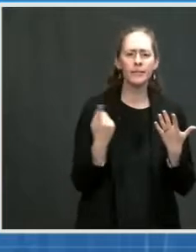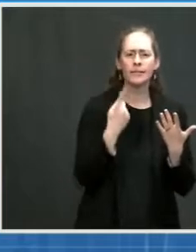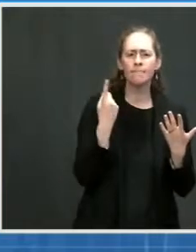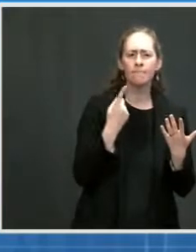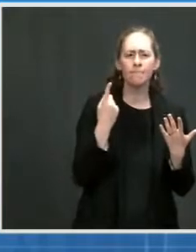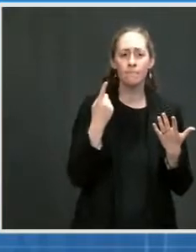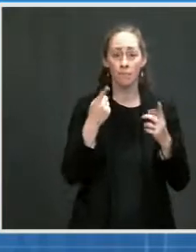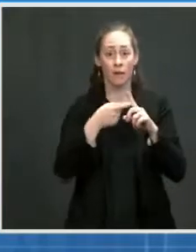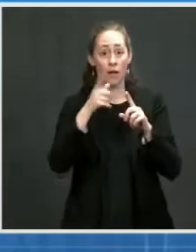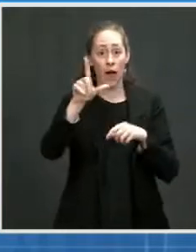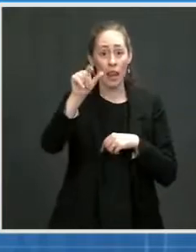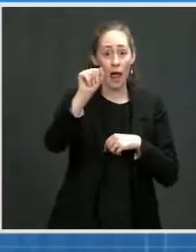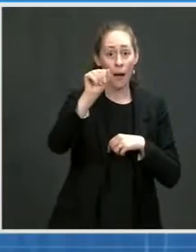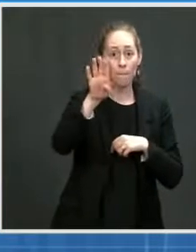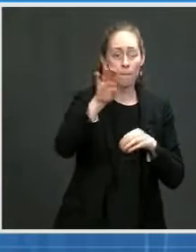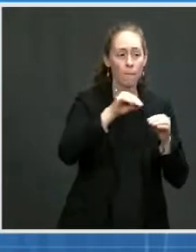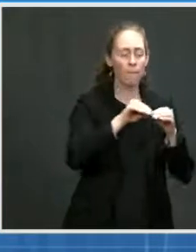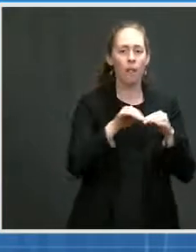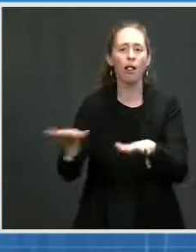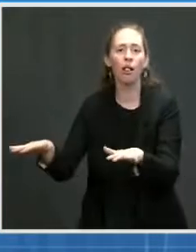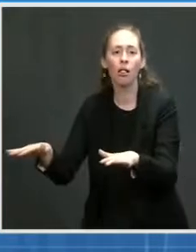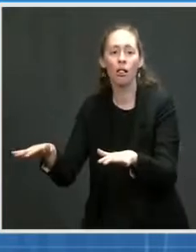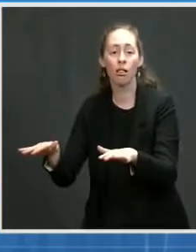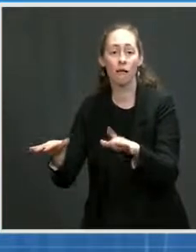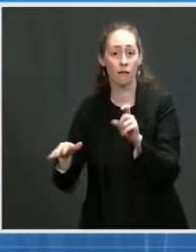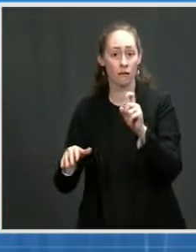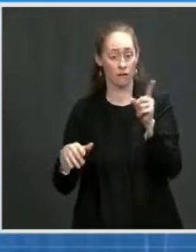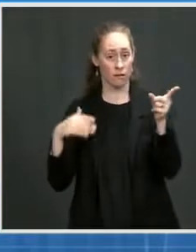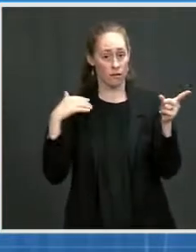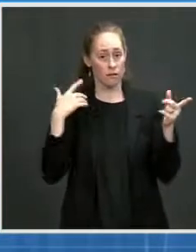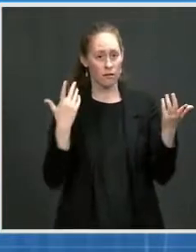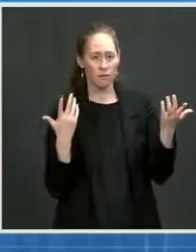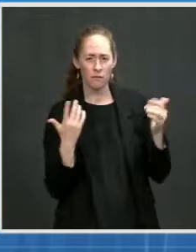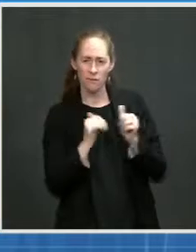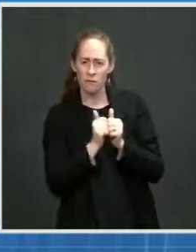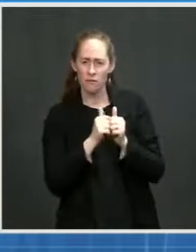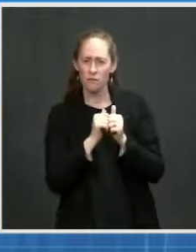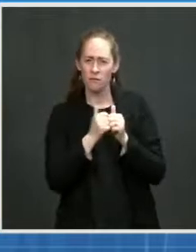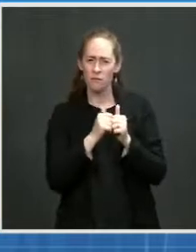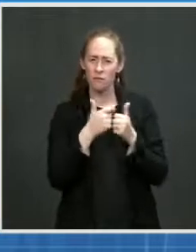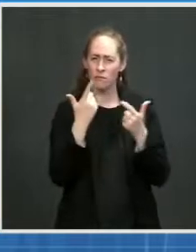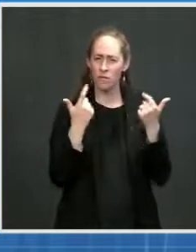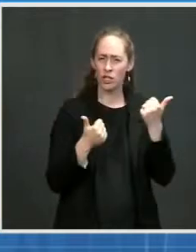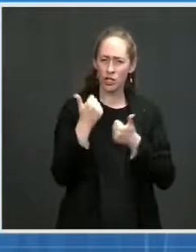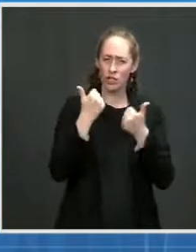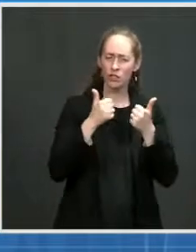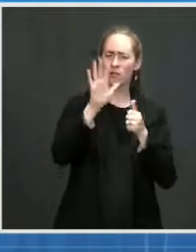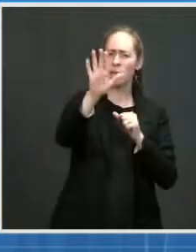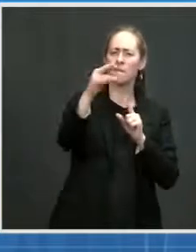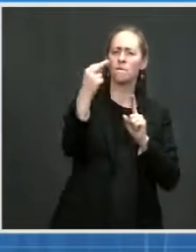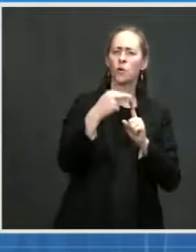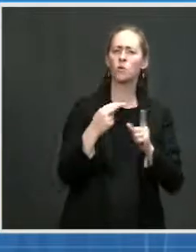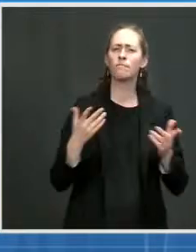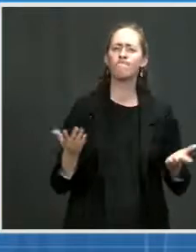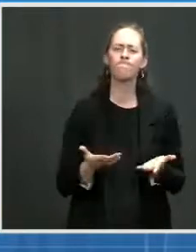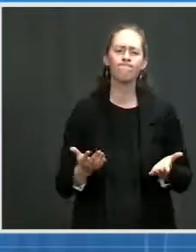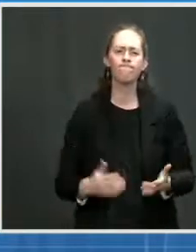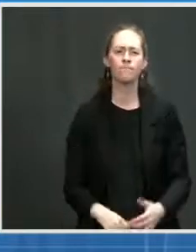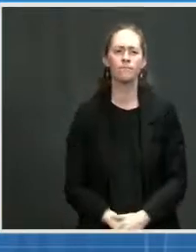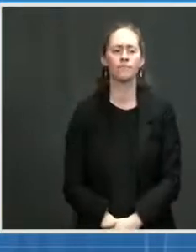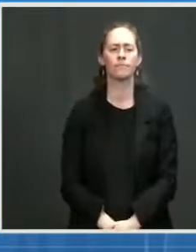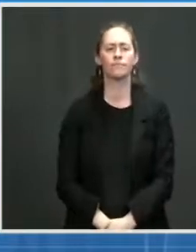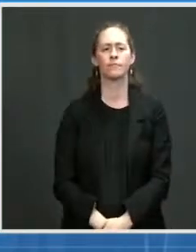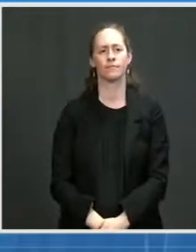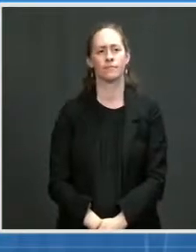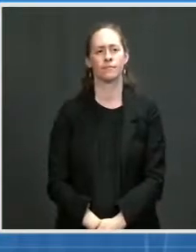lab. I'm just curious what your latest thinking is on that. Yeah, as I've said many